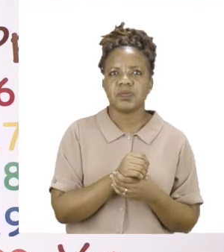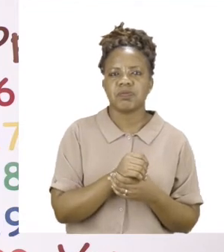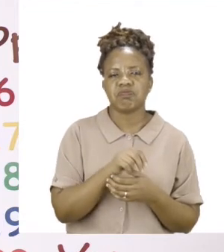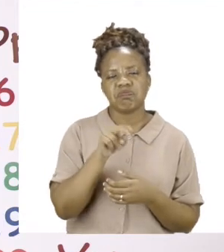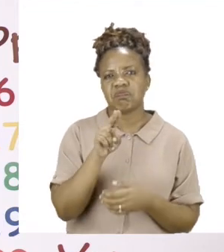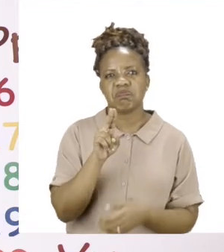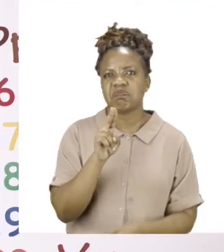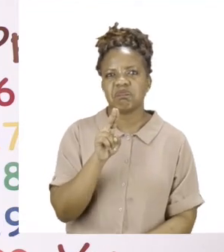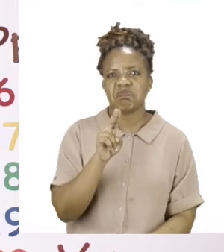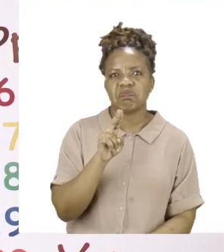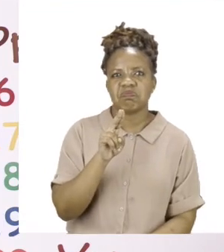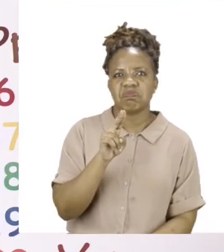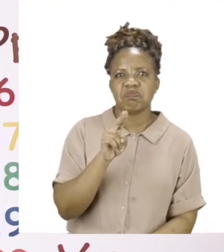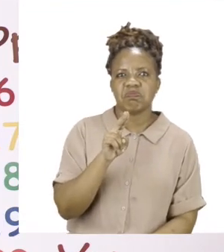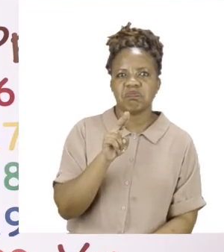Not here.